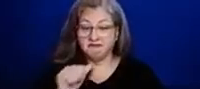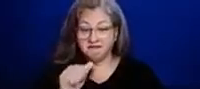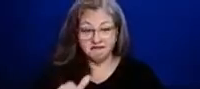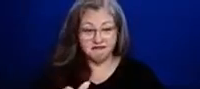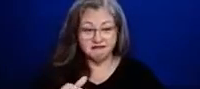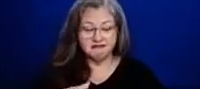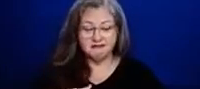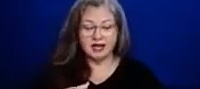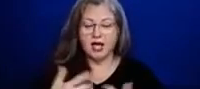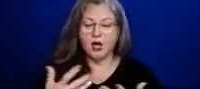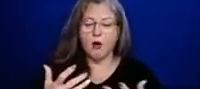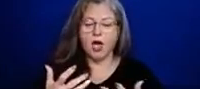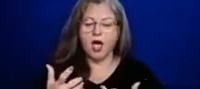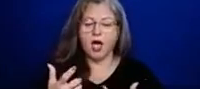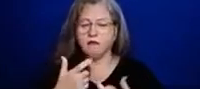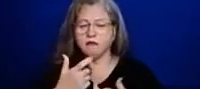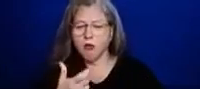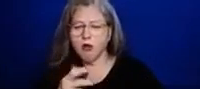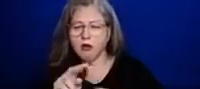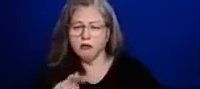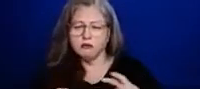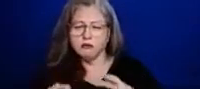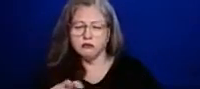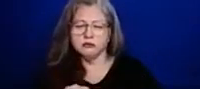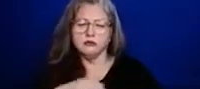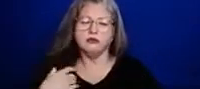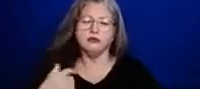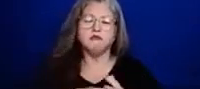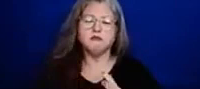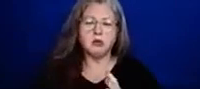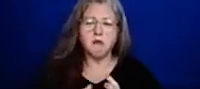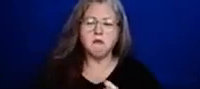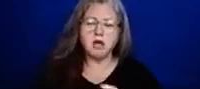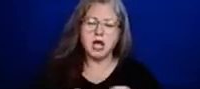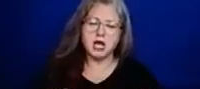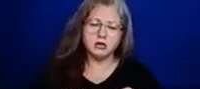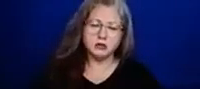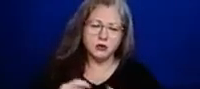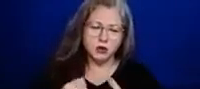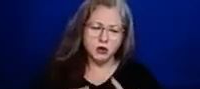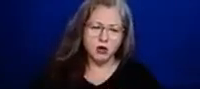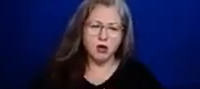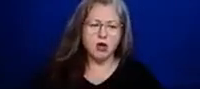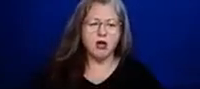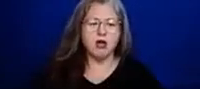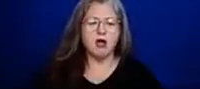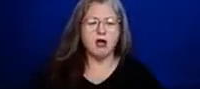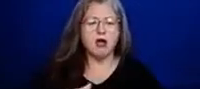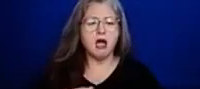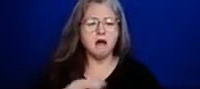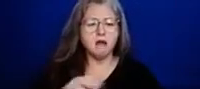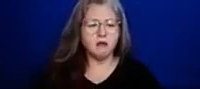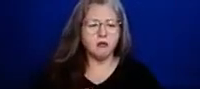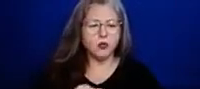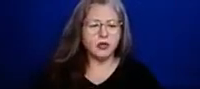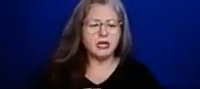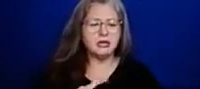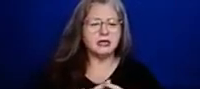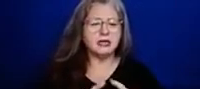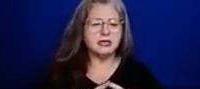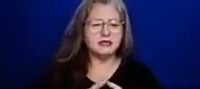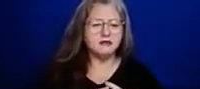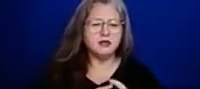I just wanted to art. So I just started, you know, doing art and getting into collective